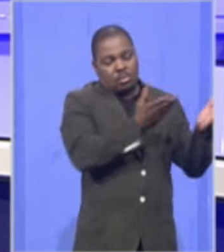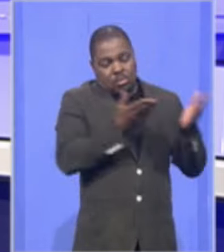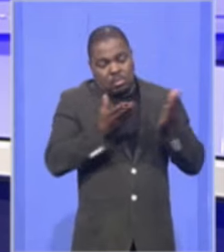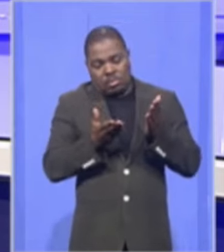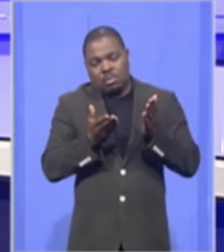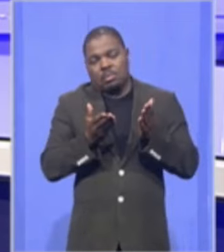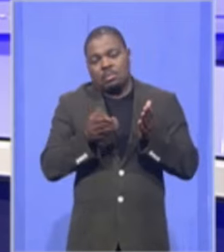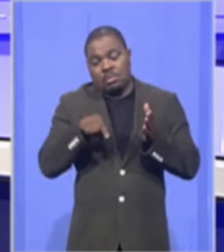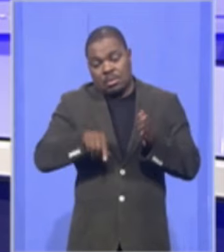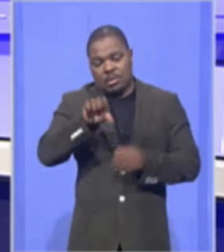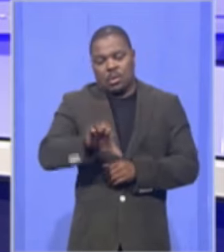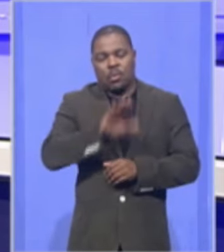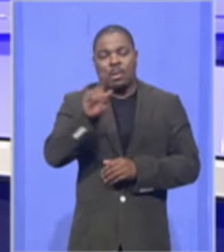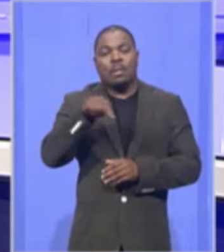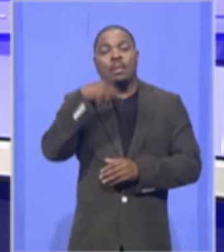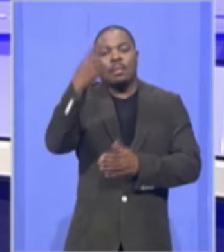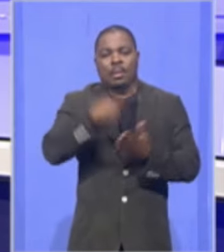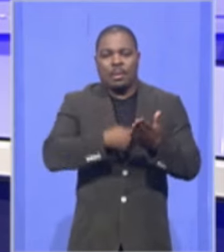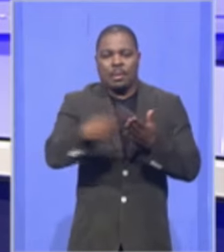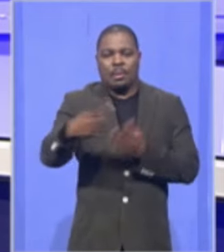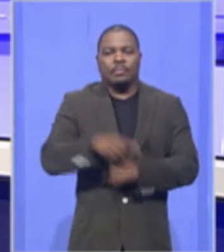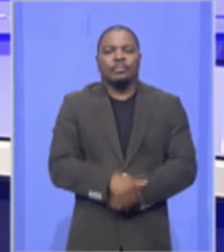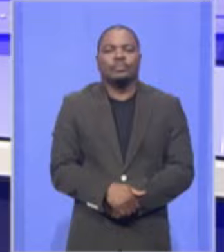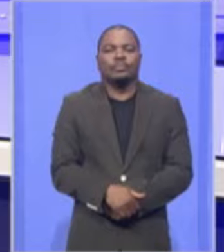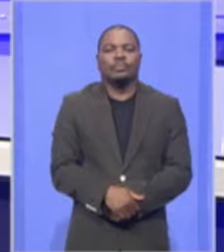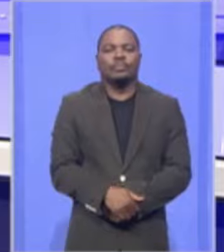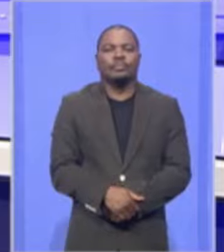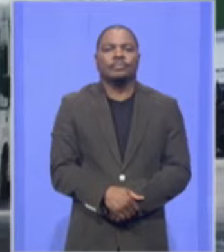nageng mo bekeng e tlang.